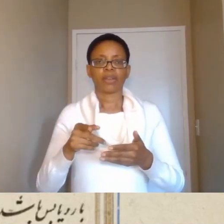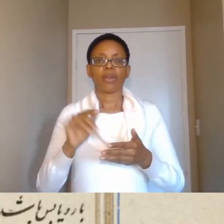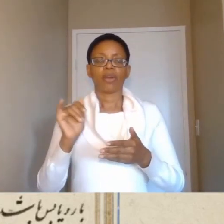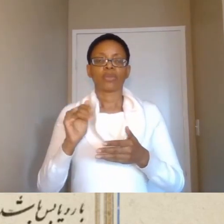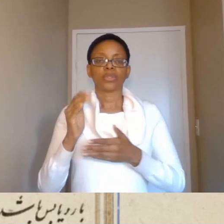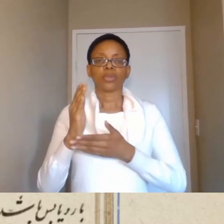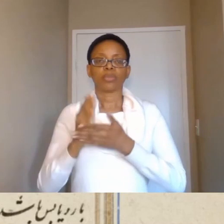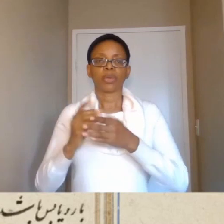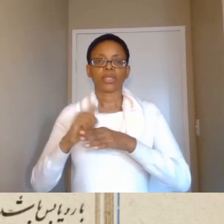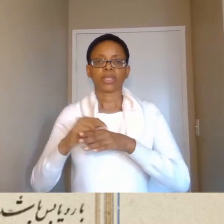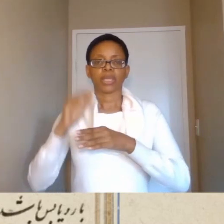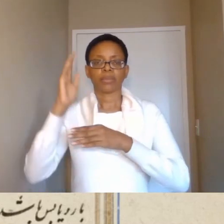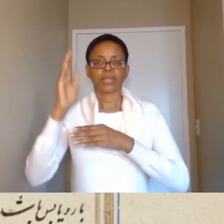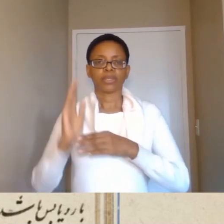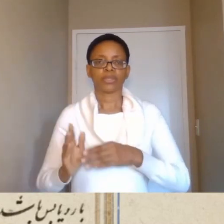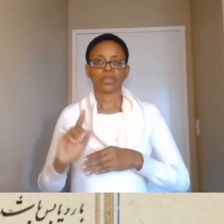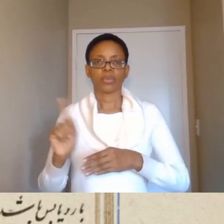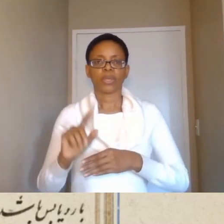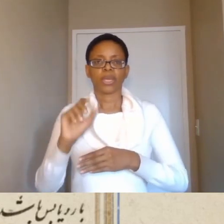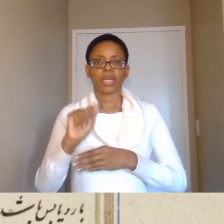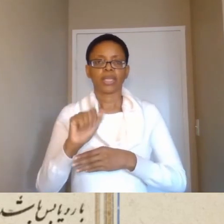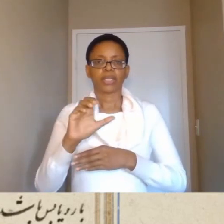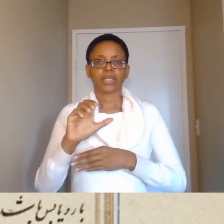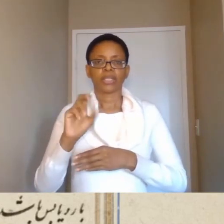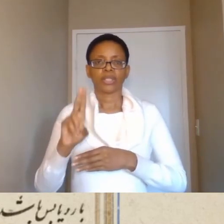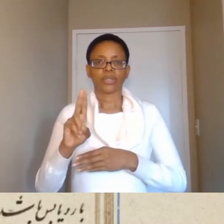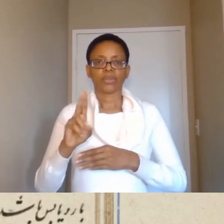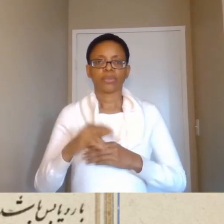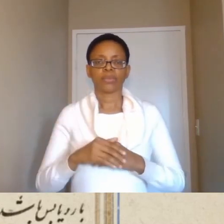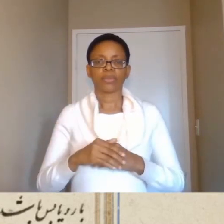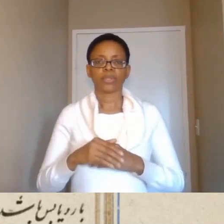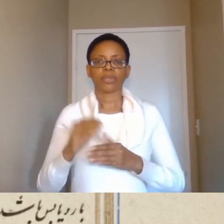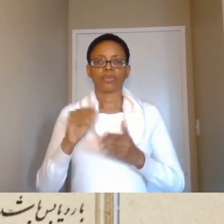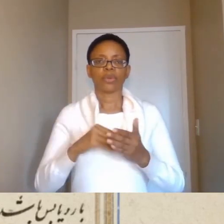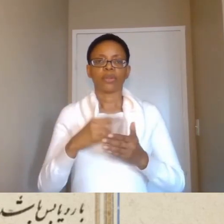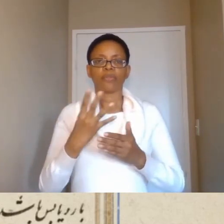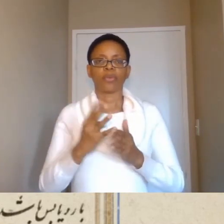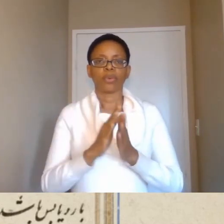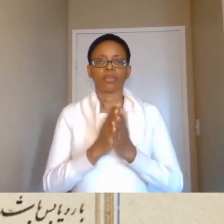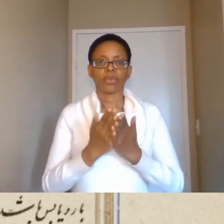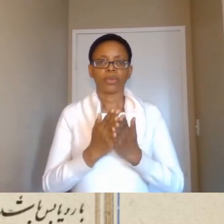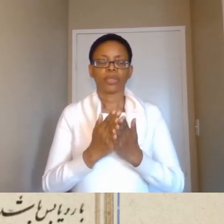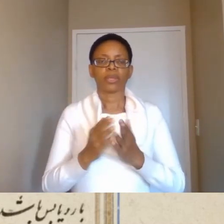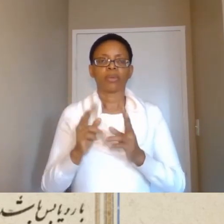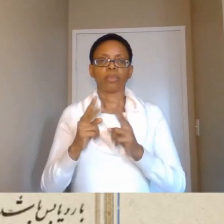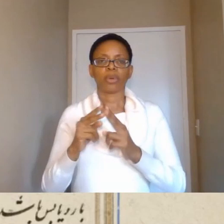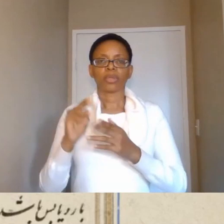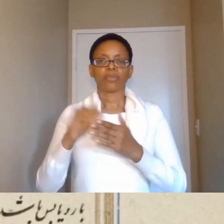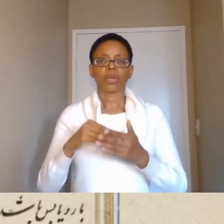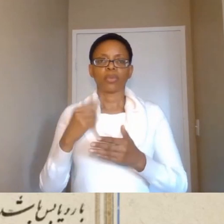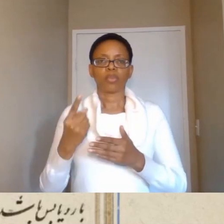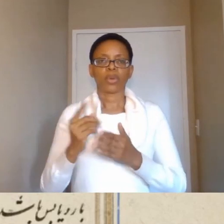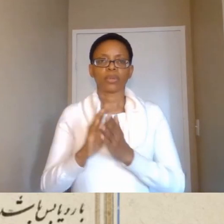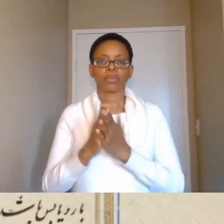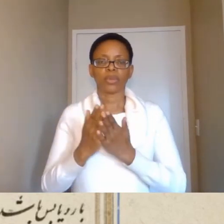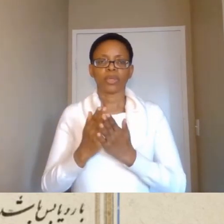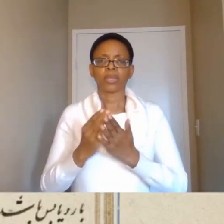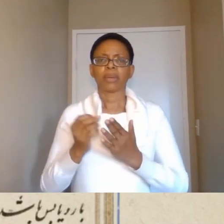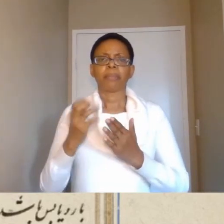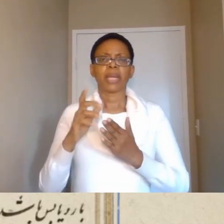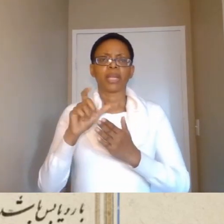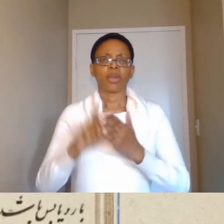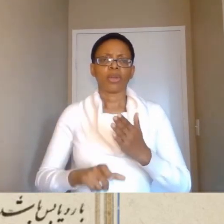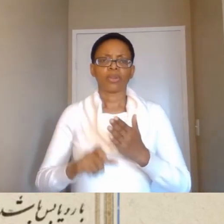at ACU. He is the author of 4 books, co-author of 1 book, and number of articles and